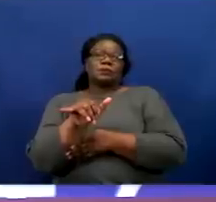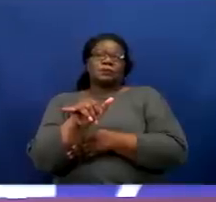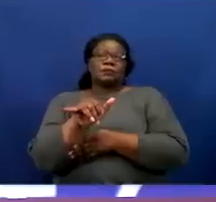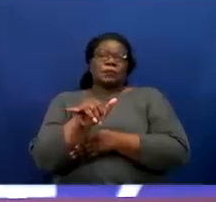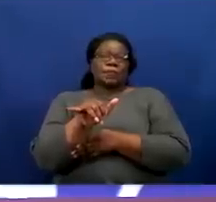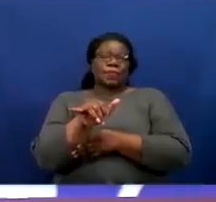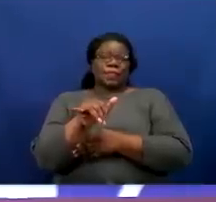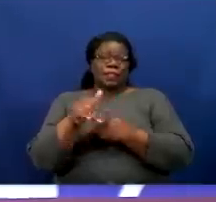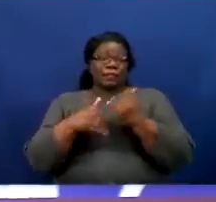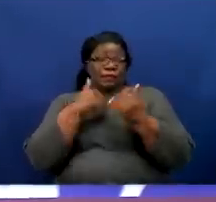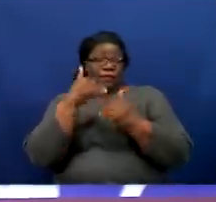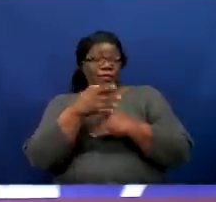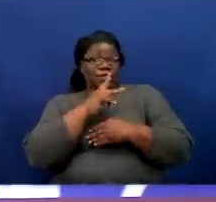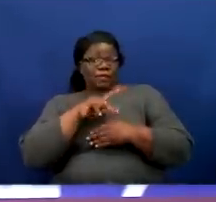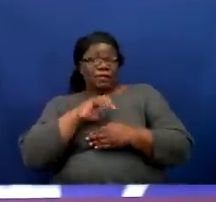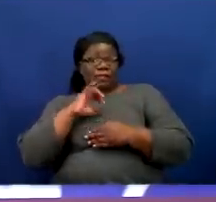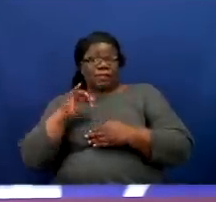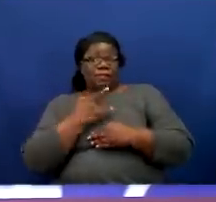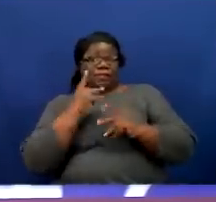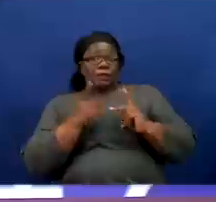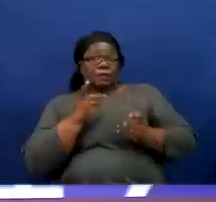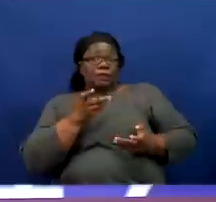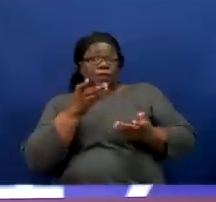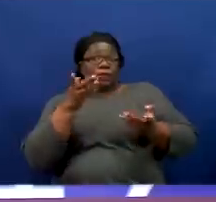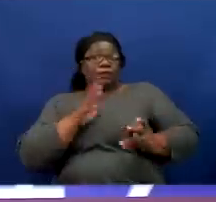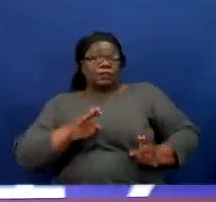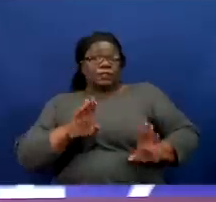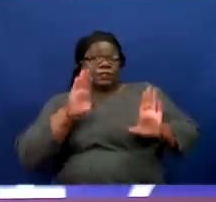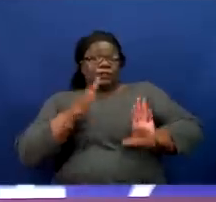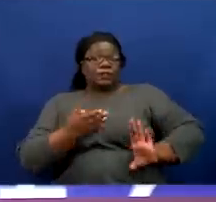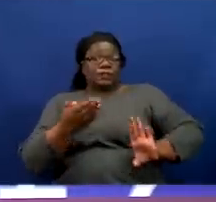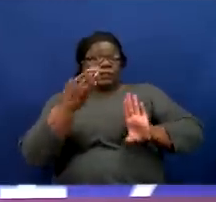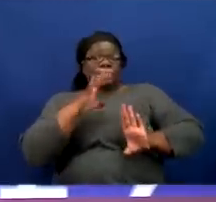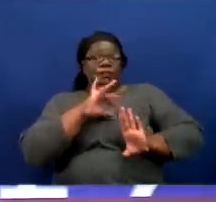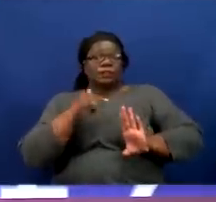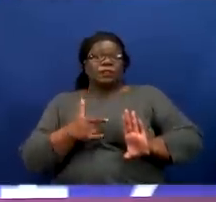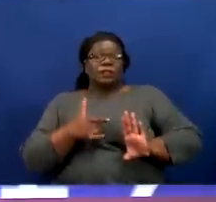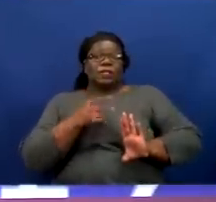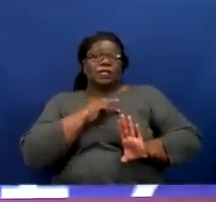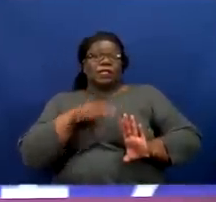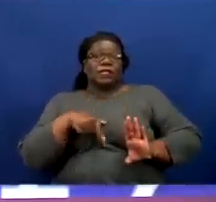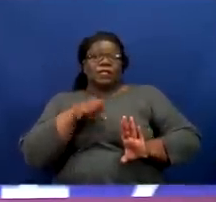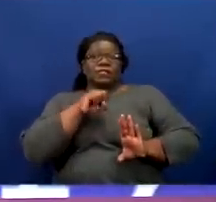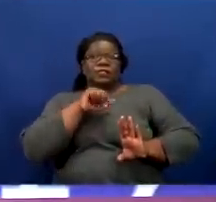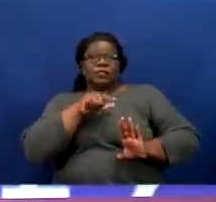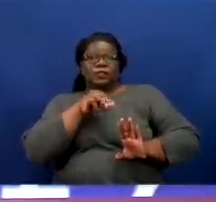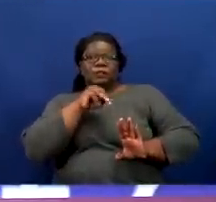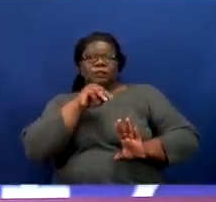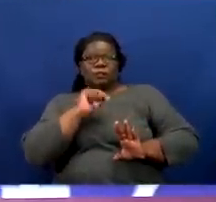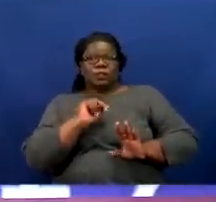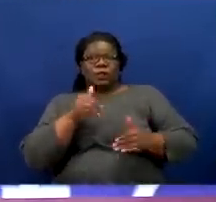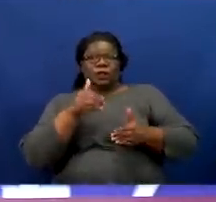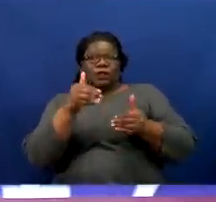Then the king and all the people offered sacrifices before the Lord. King Solomon offered a sacrifice